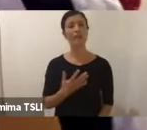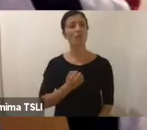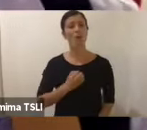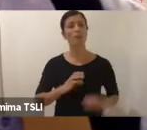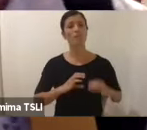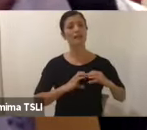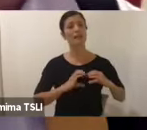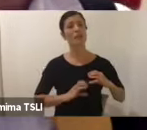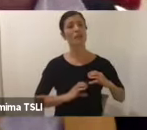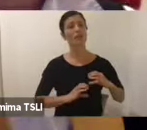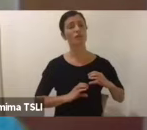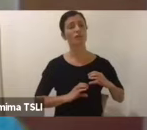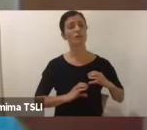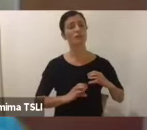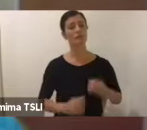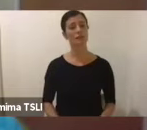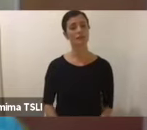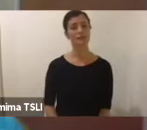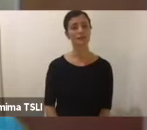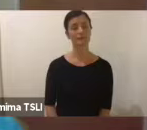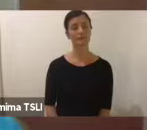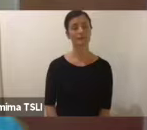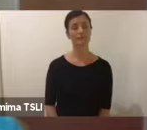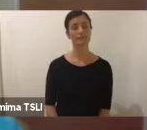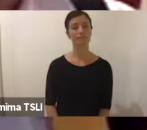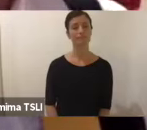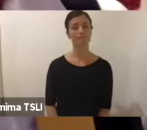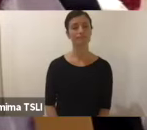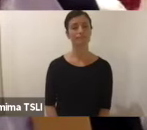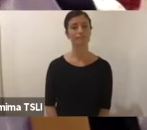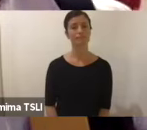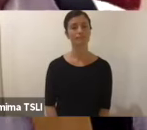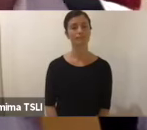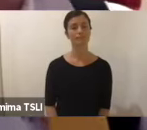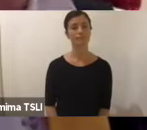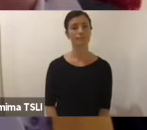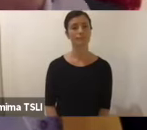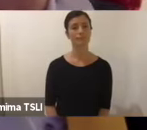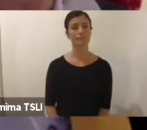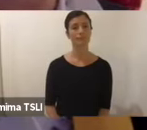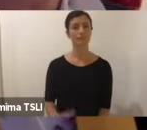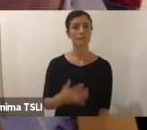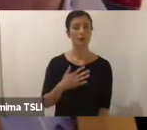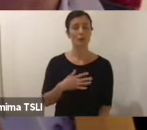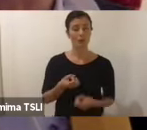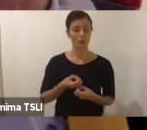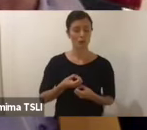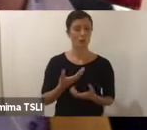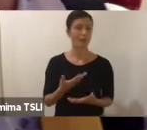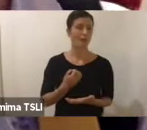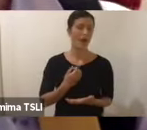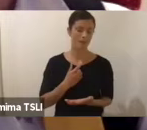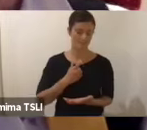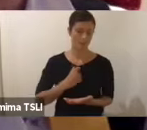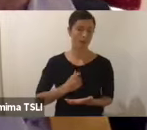instigated more conversations so that's in a way i just wanted to share some things very personally rather